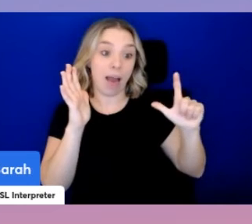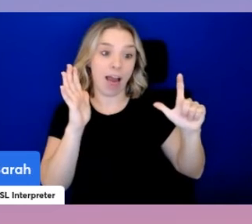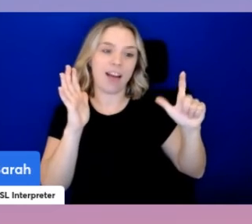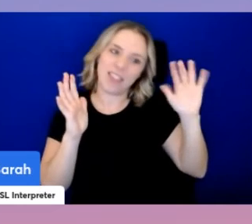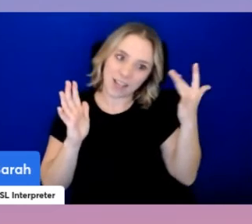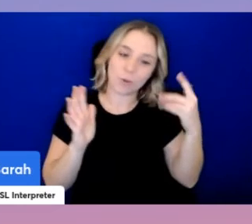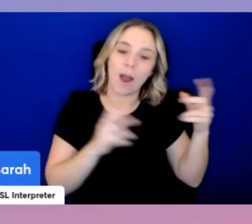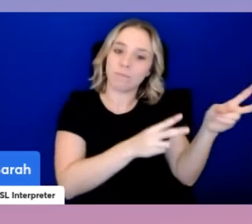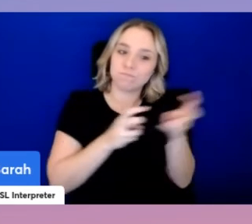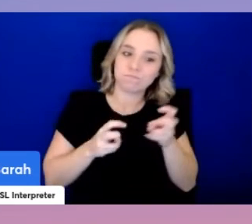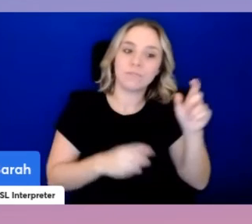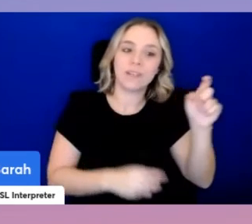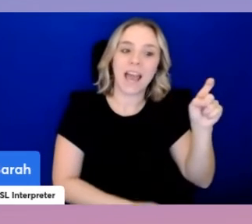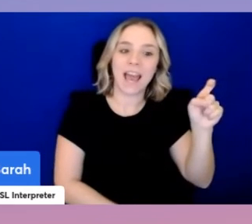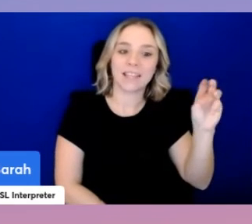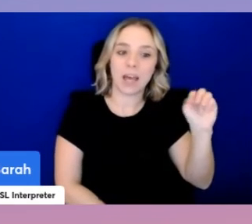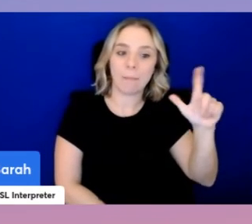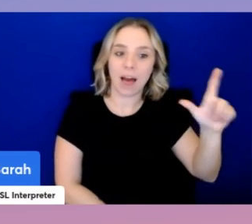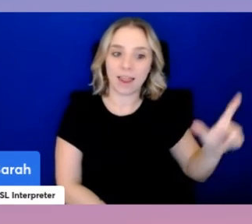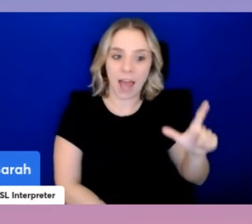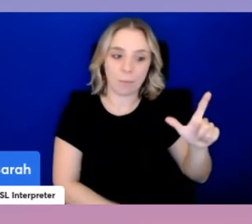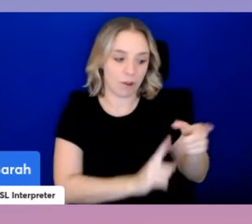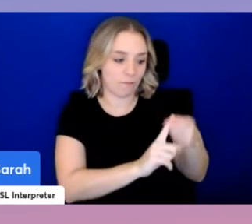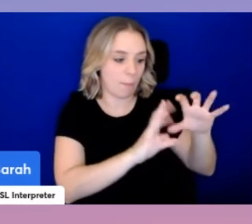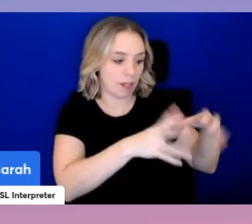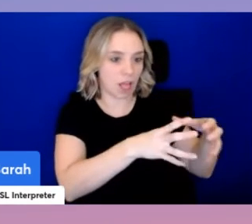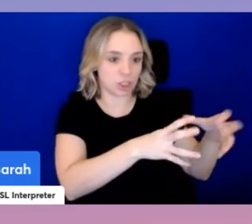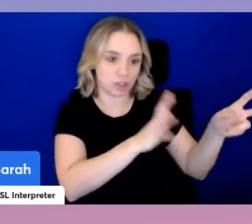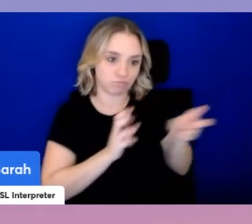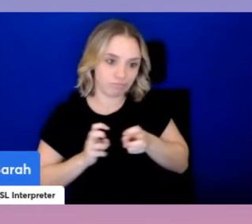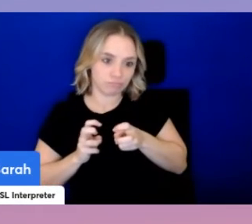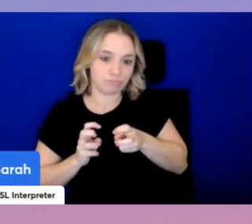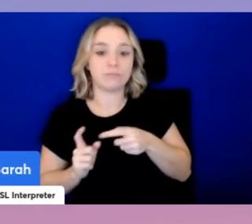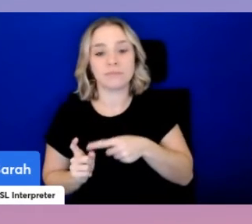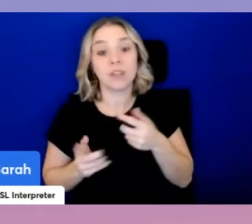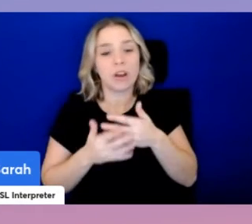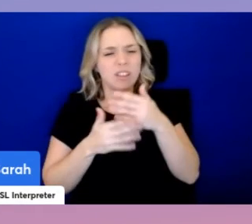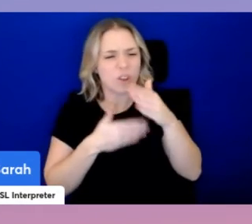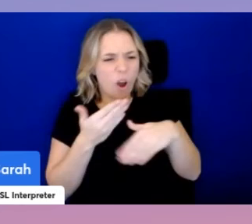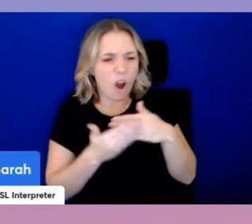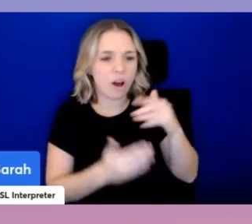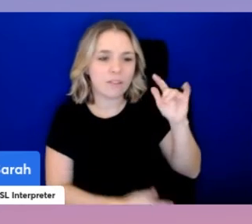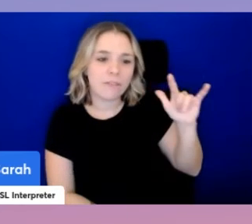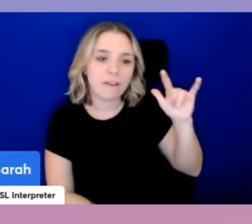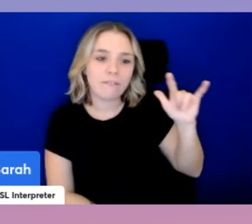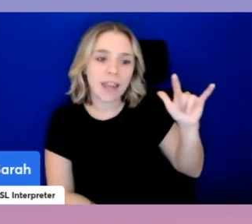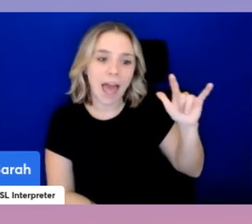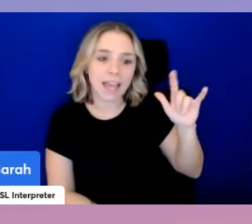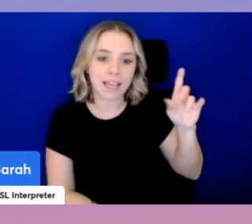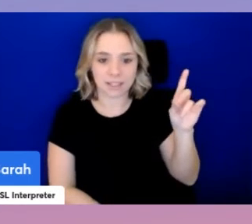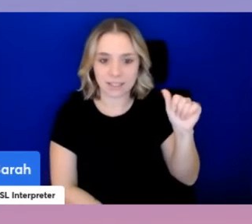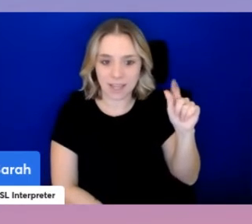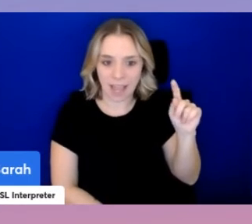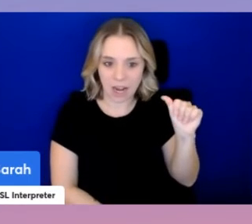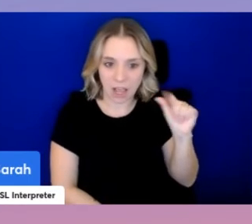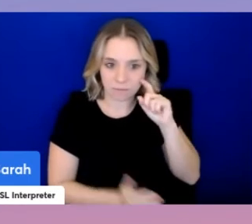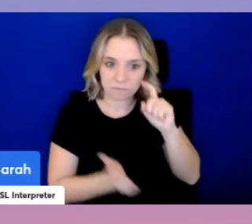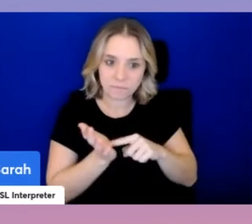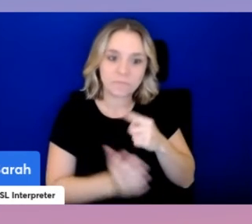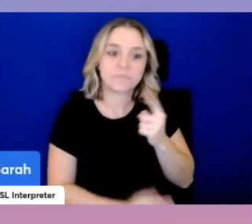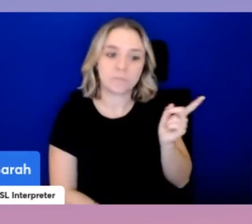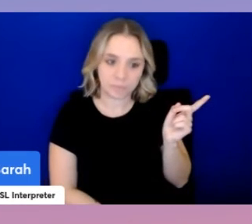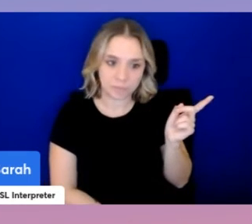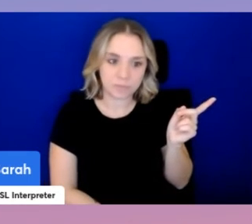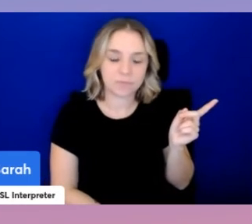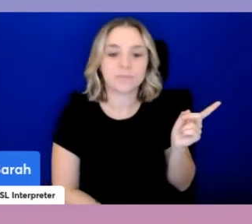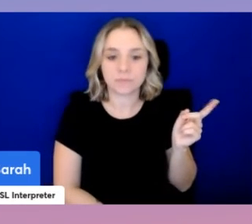the cluster. And all of this is just flight data that we are ingesting from FAA, the stream, from this